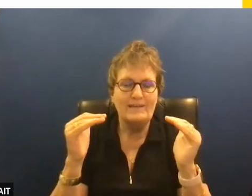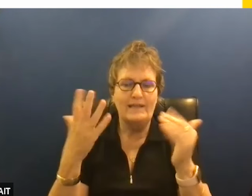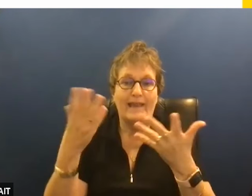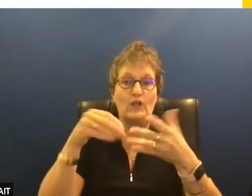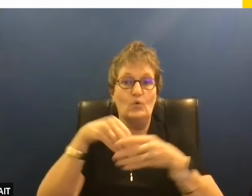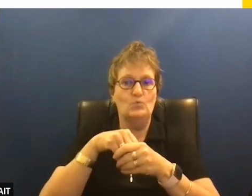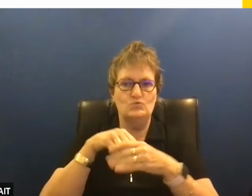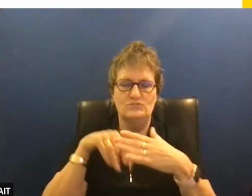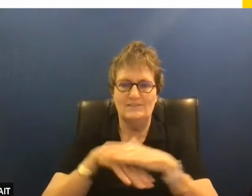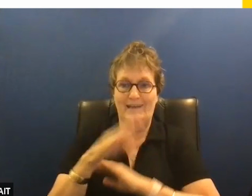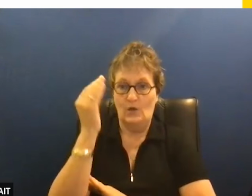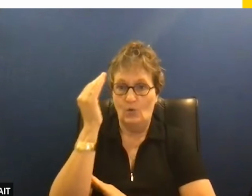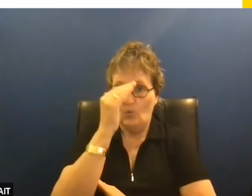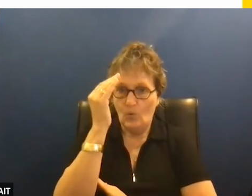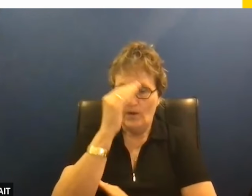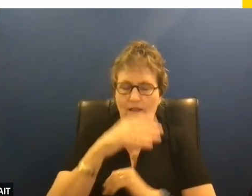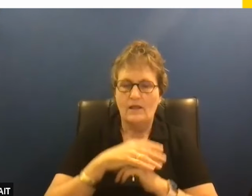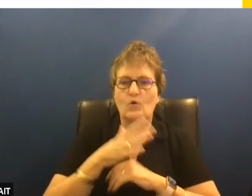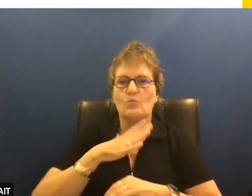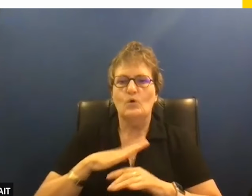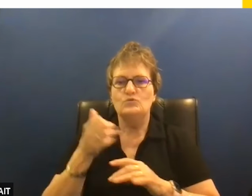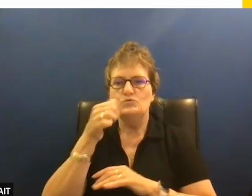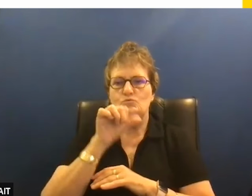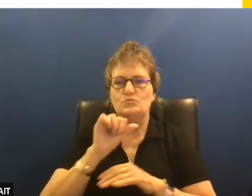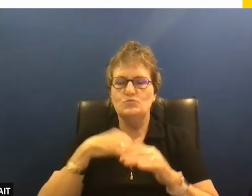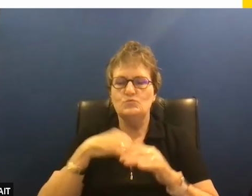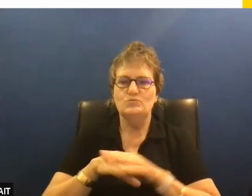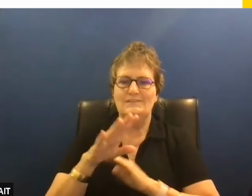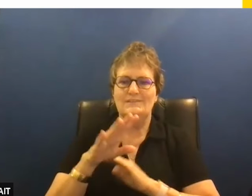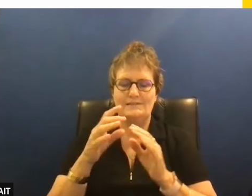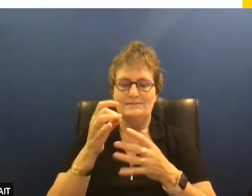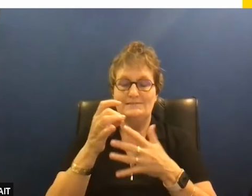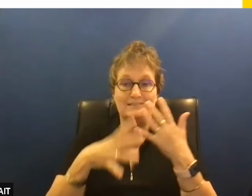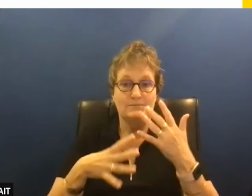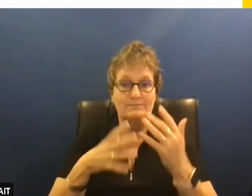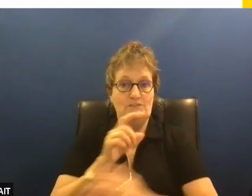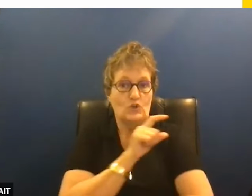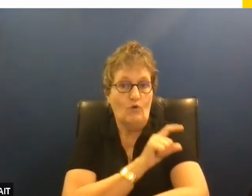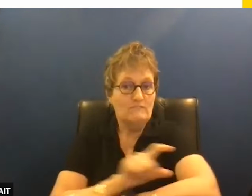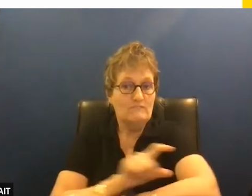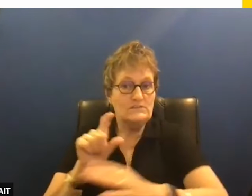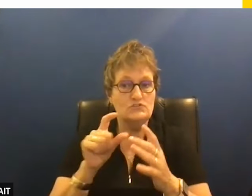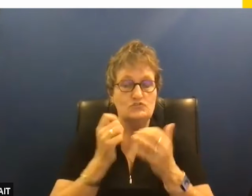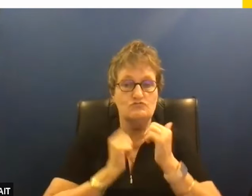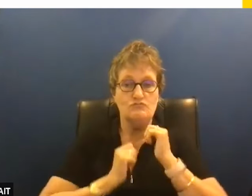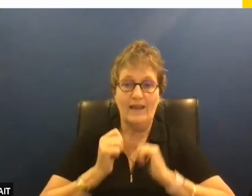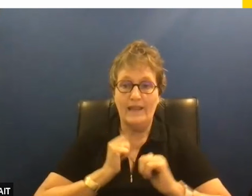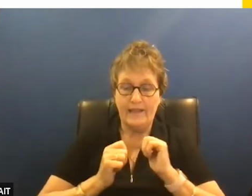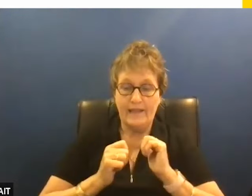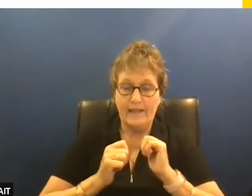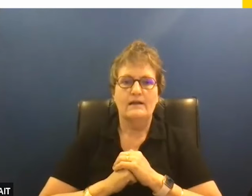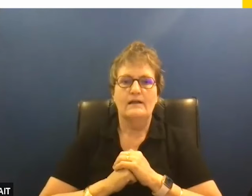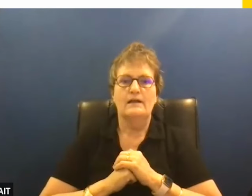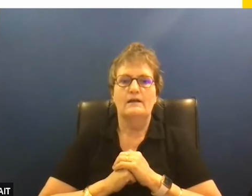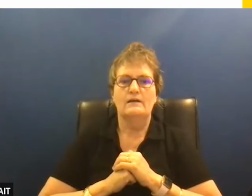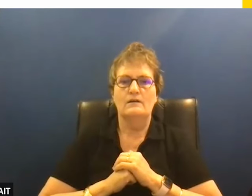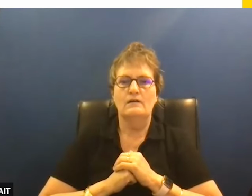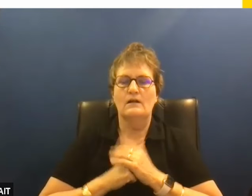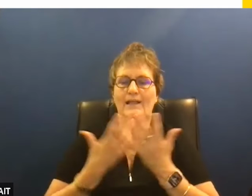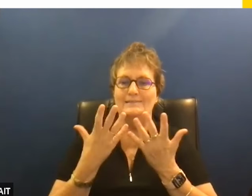also want to use this in disability confidence training, SDG courses, disability education